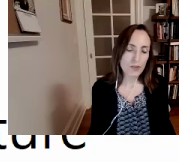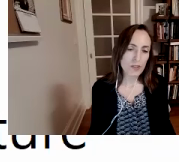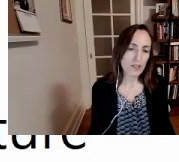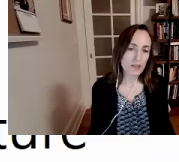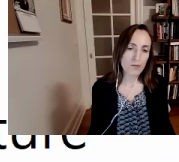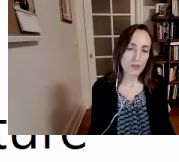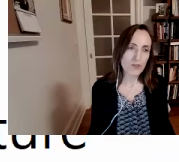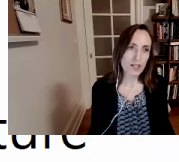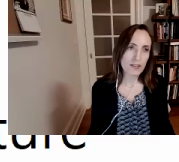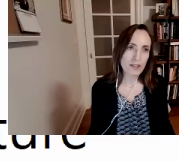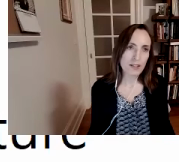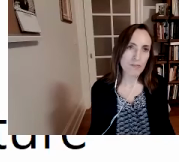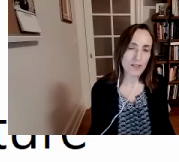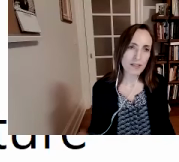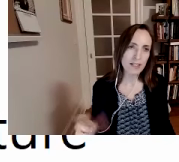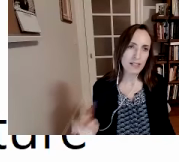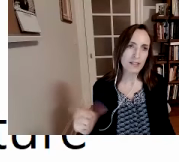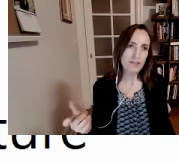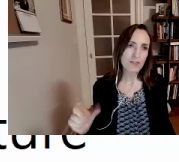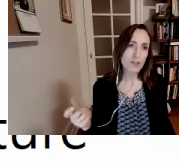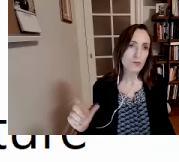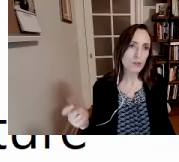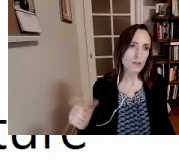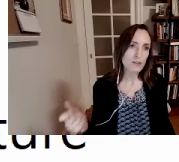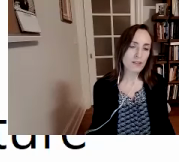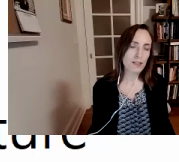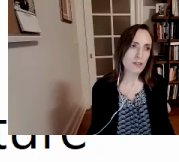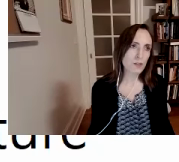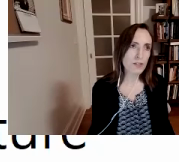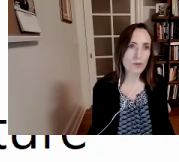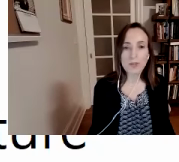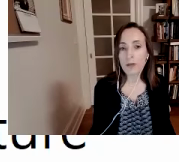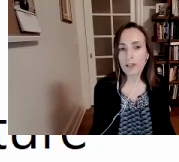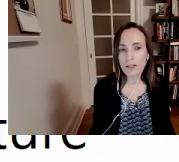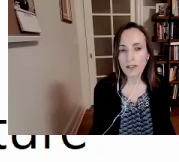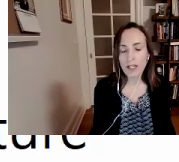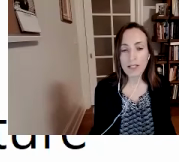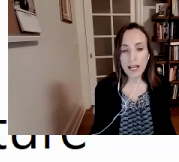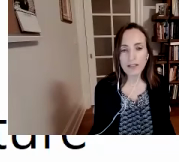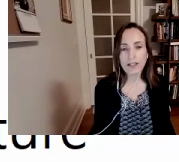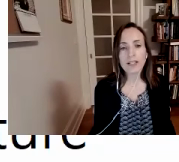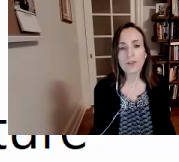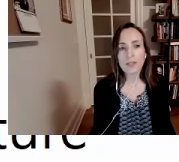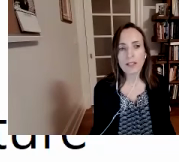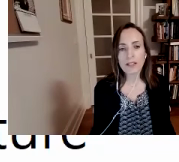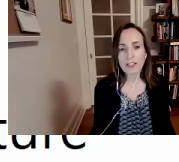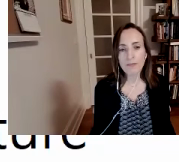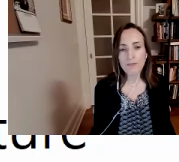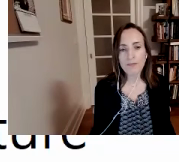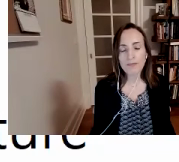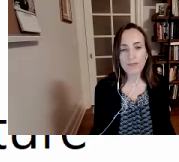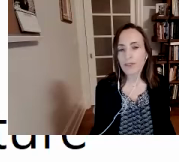stands for words that are in a function word or discourse marker set. So they